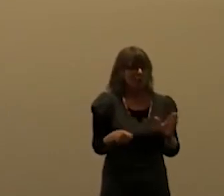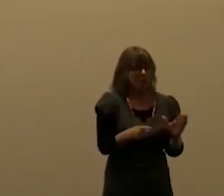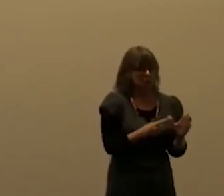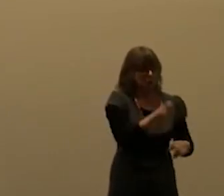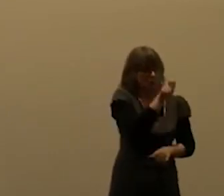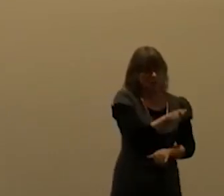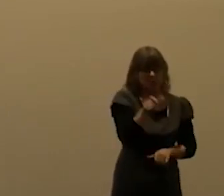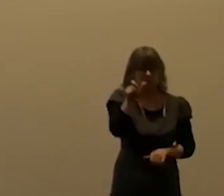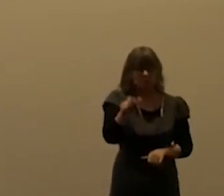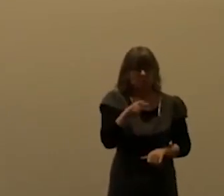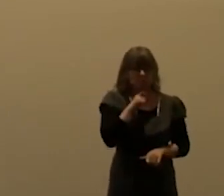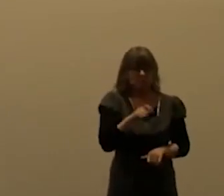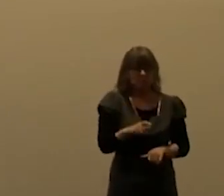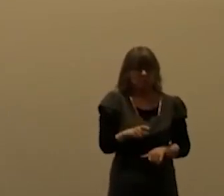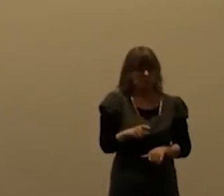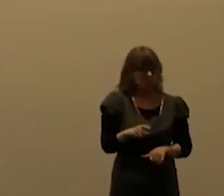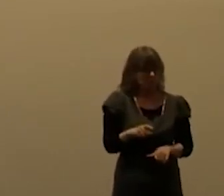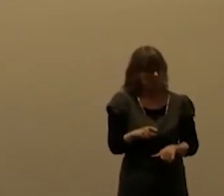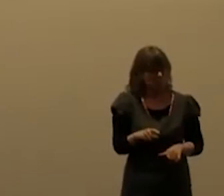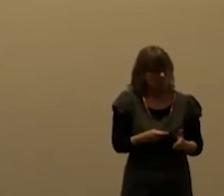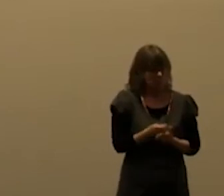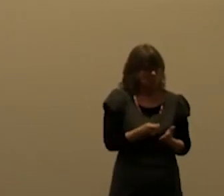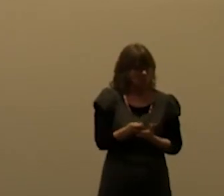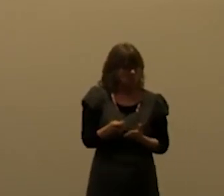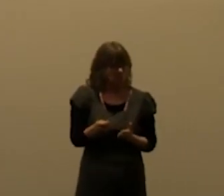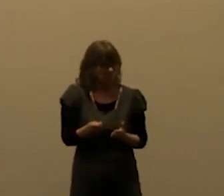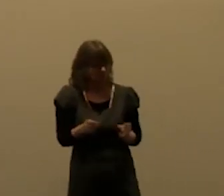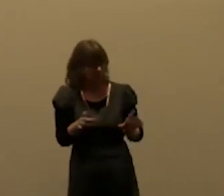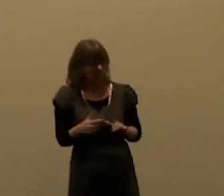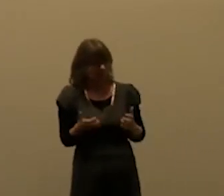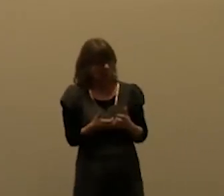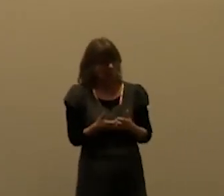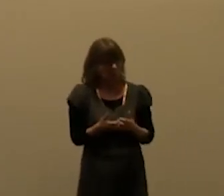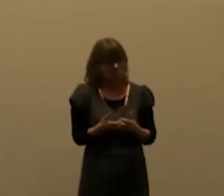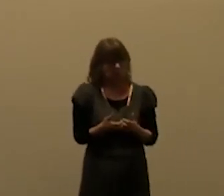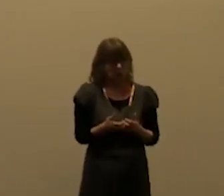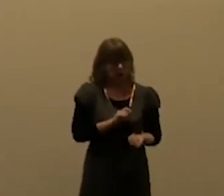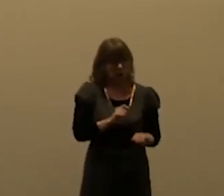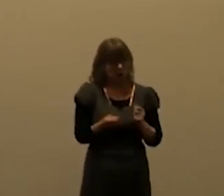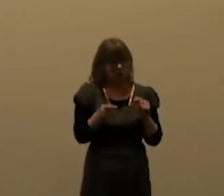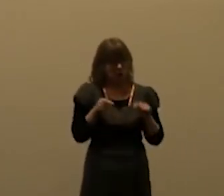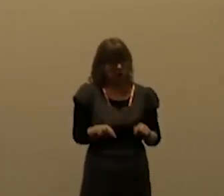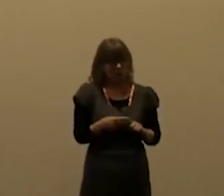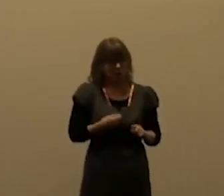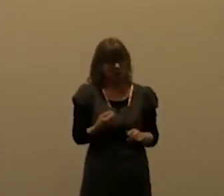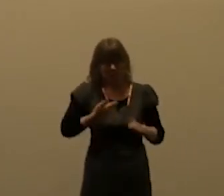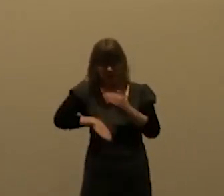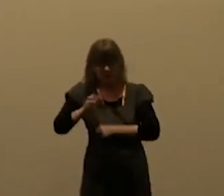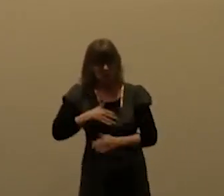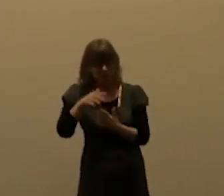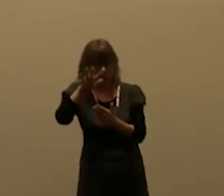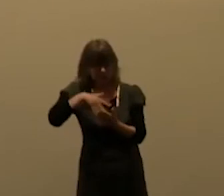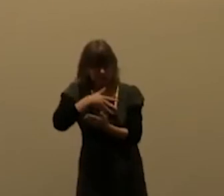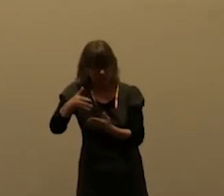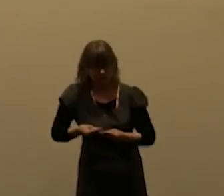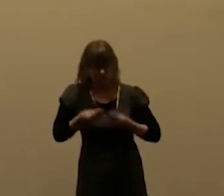Yeah. You only definitely have a global admin. Oh, Has permission to do that. So I have permission. How do I change that? Was it a case of export the template, give